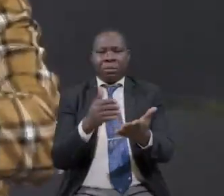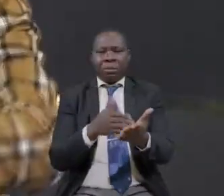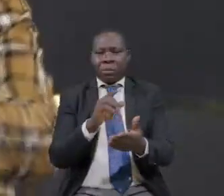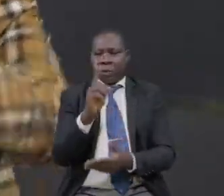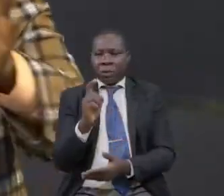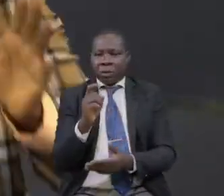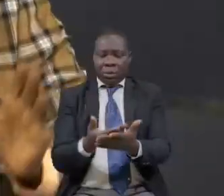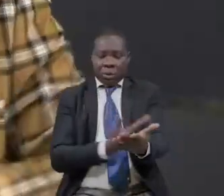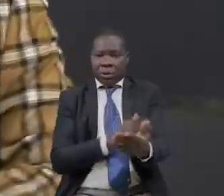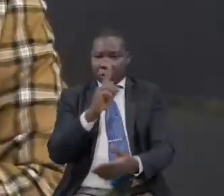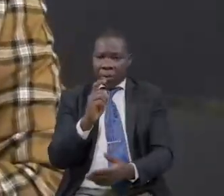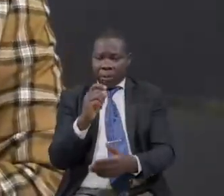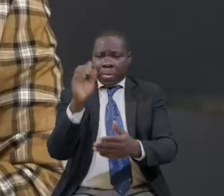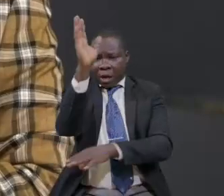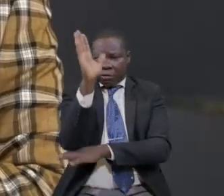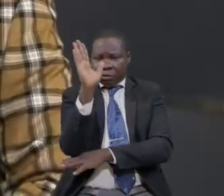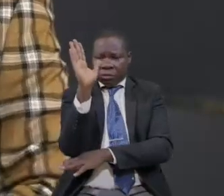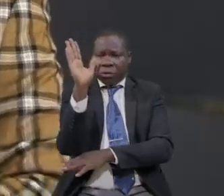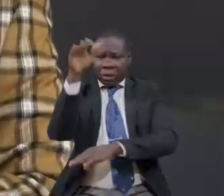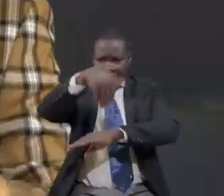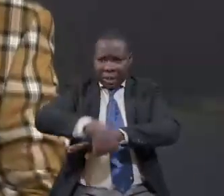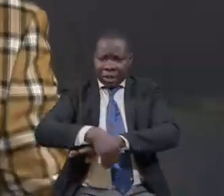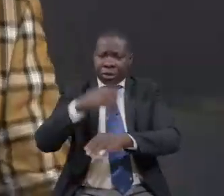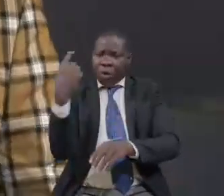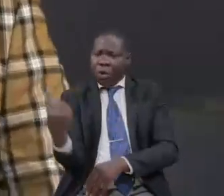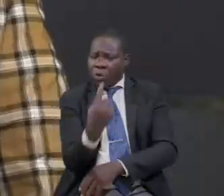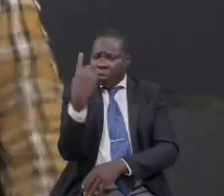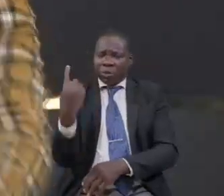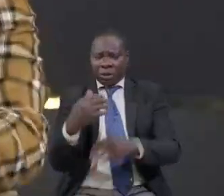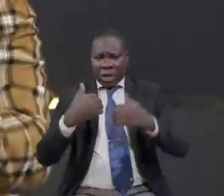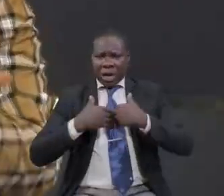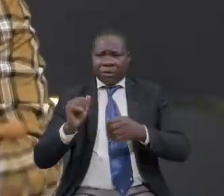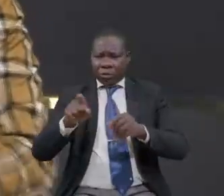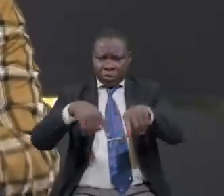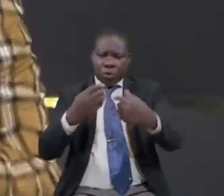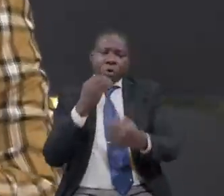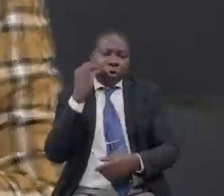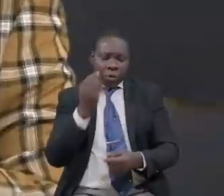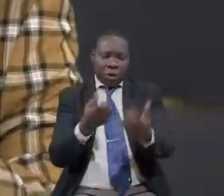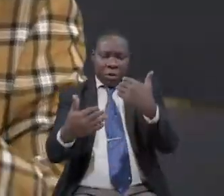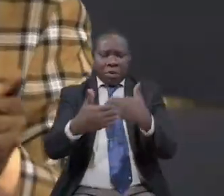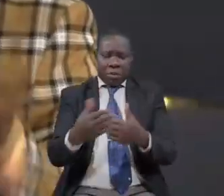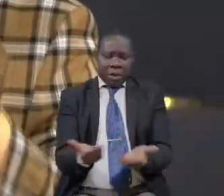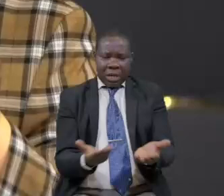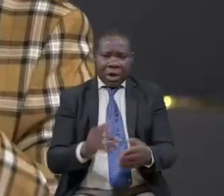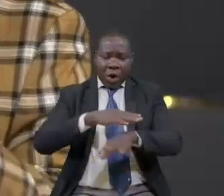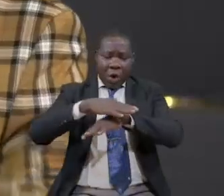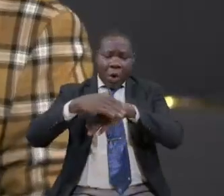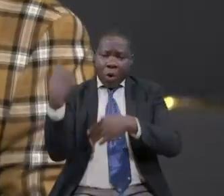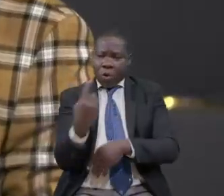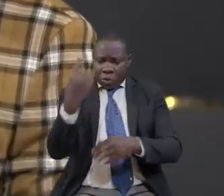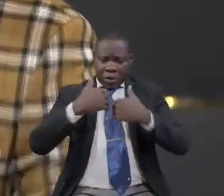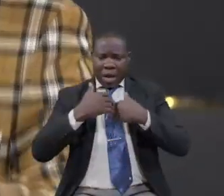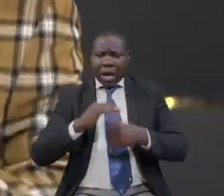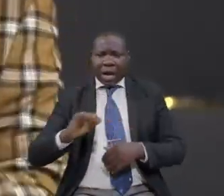night, always having, you go home, you come back here, always having all